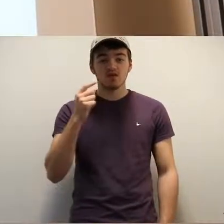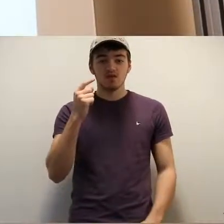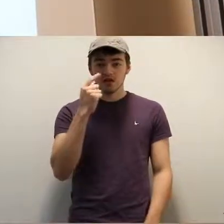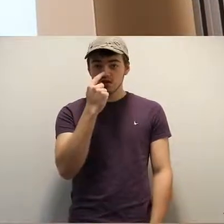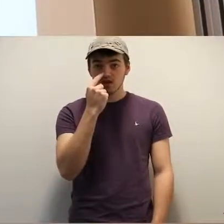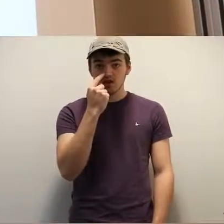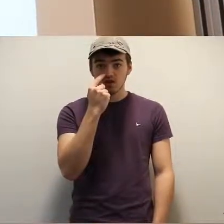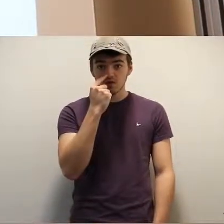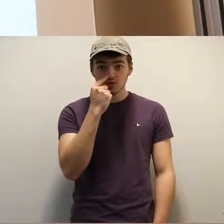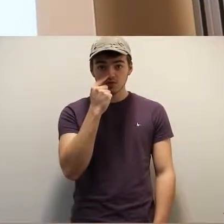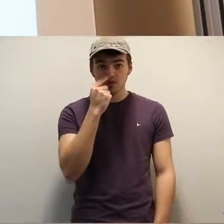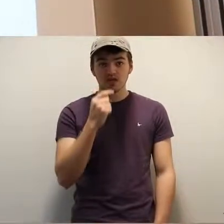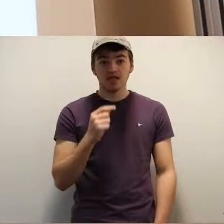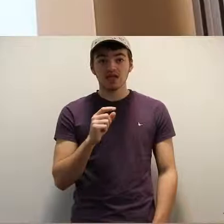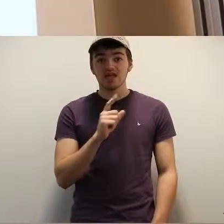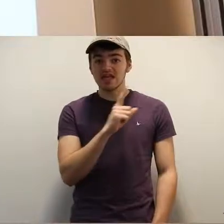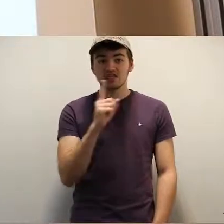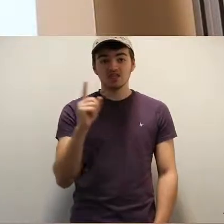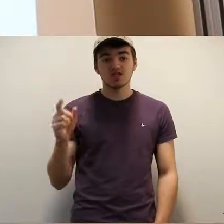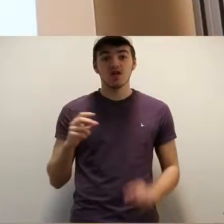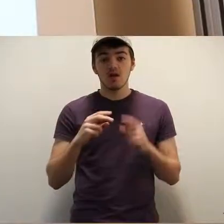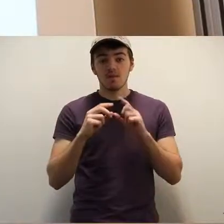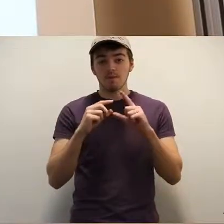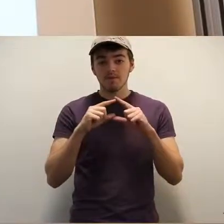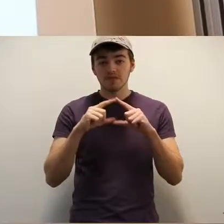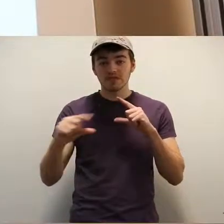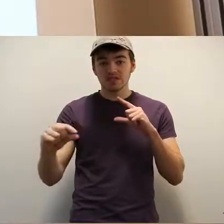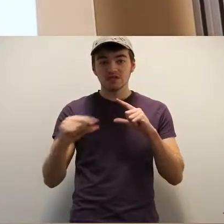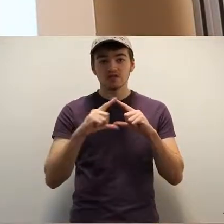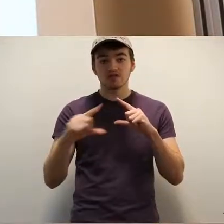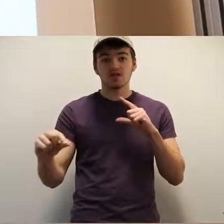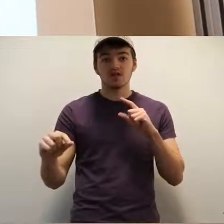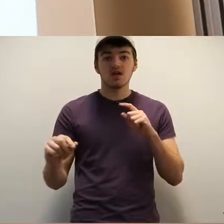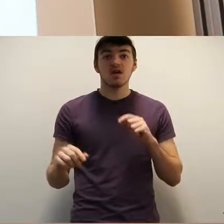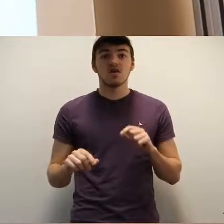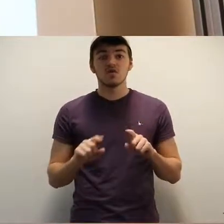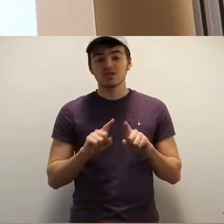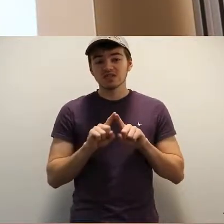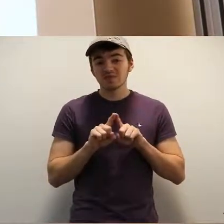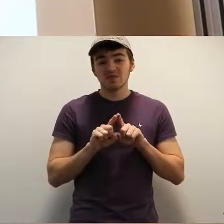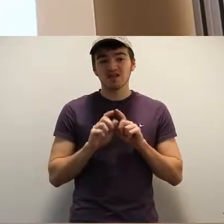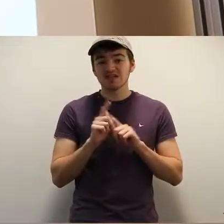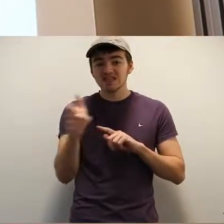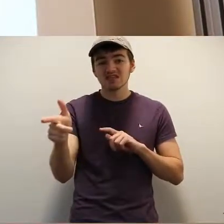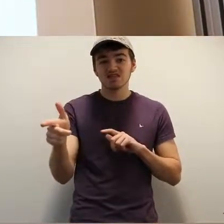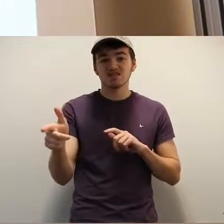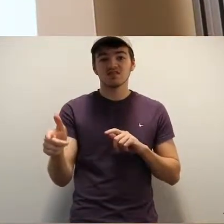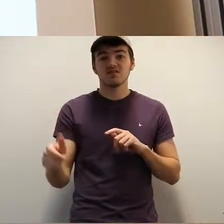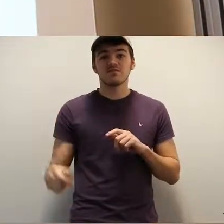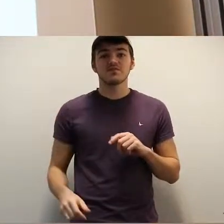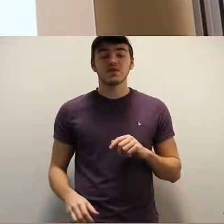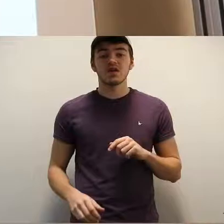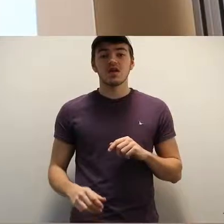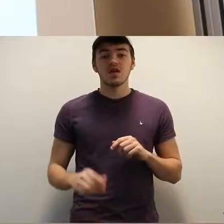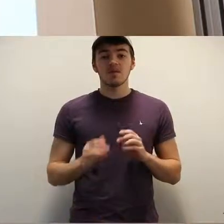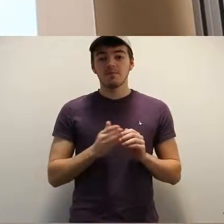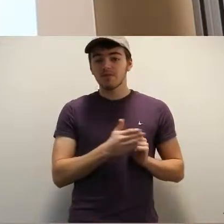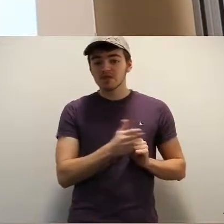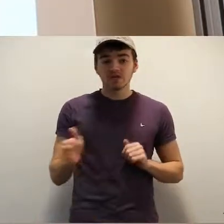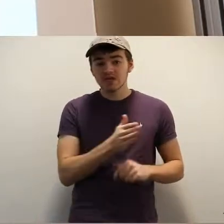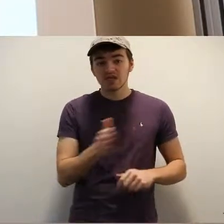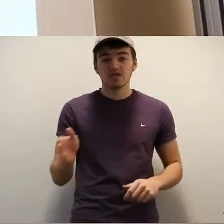and 5 toes and 5 openings on the face. In trees, the main trunk will grow until it produces a branch,